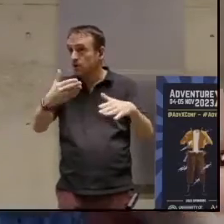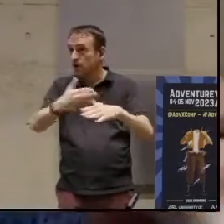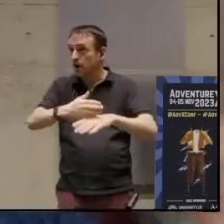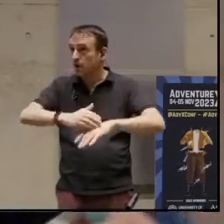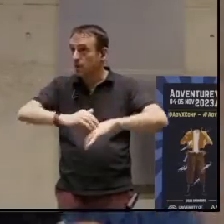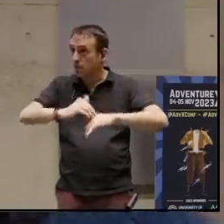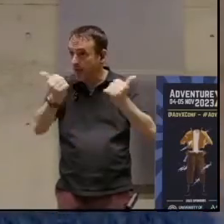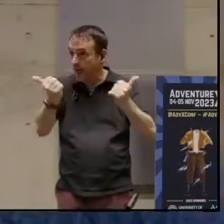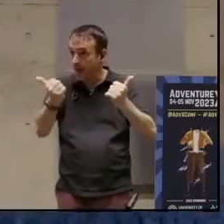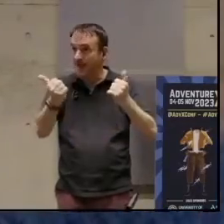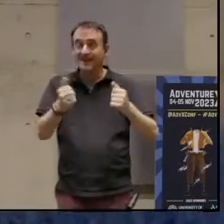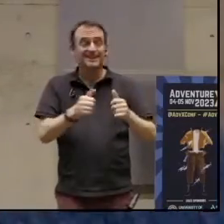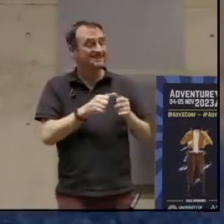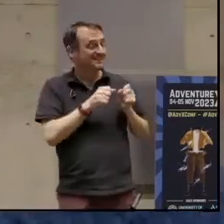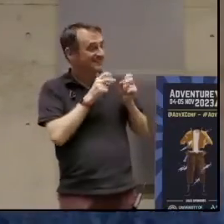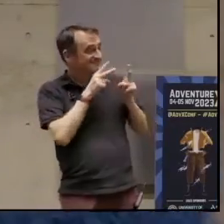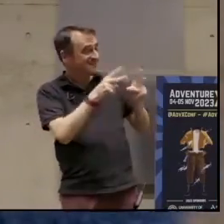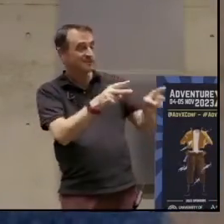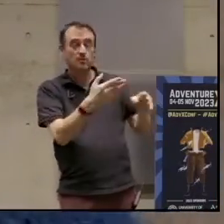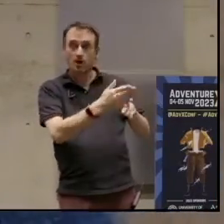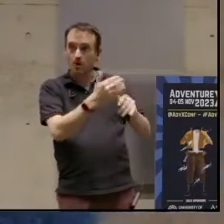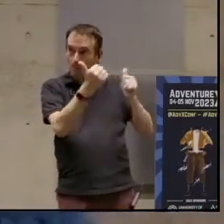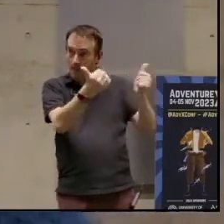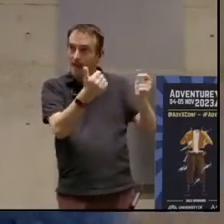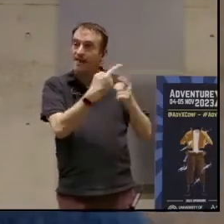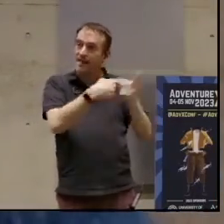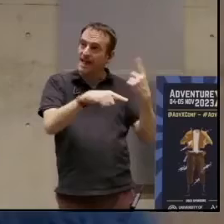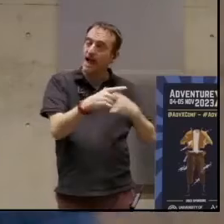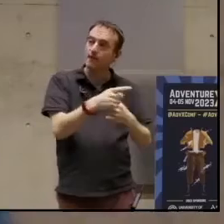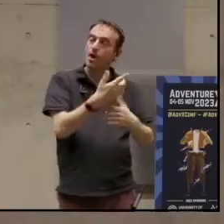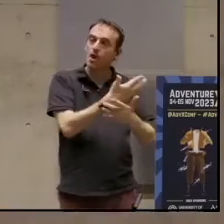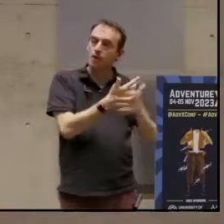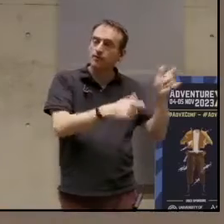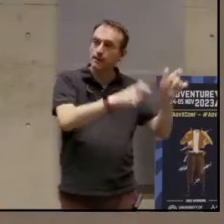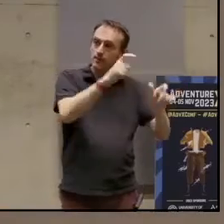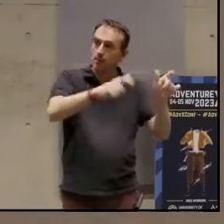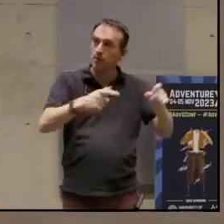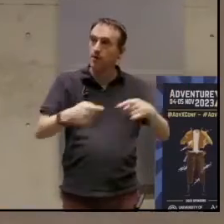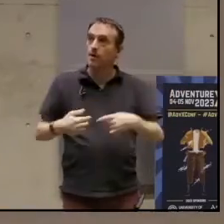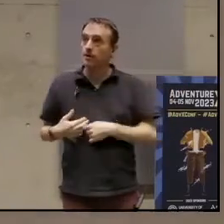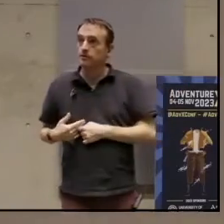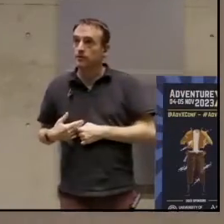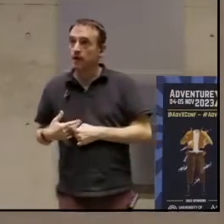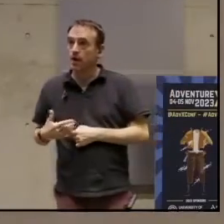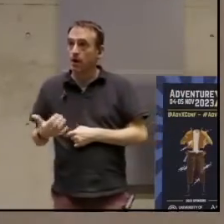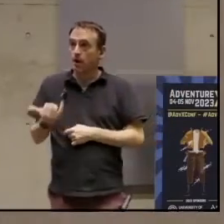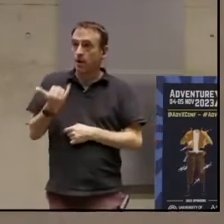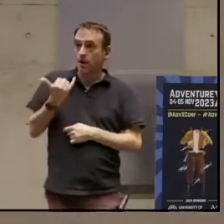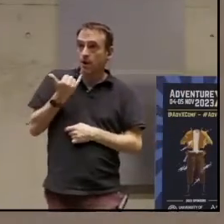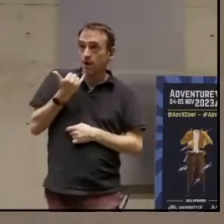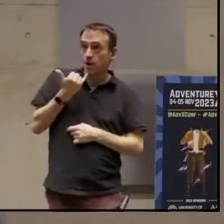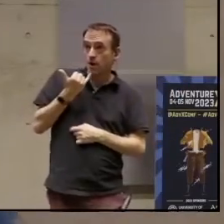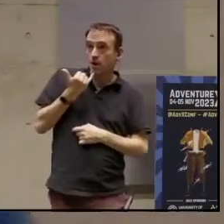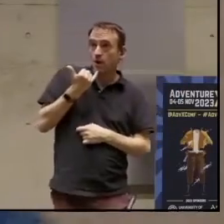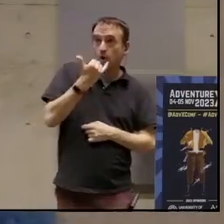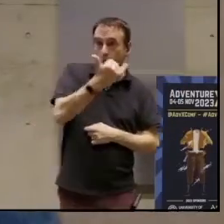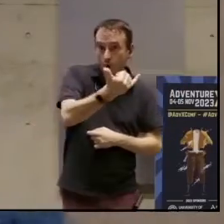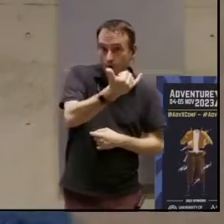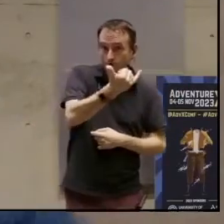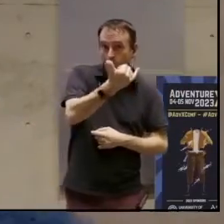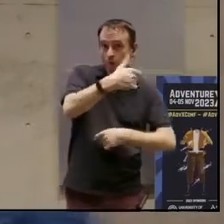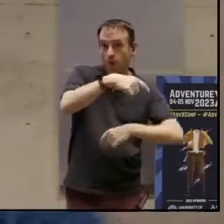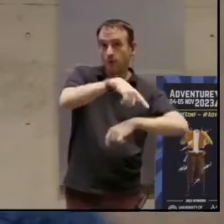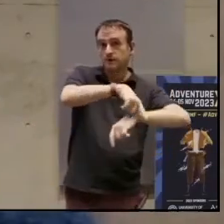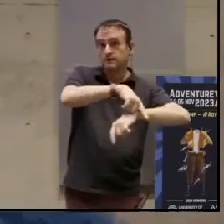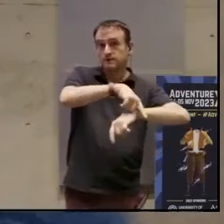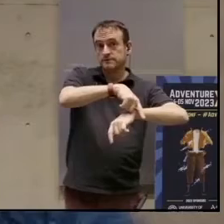a manpower, brainwashed manpower. So when you call them, they show up and they do stuff like